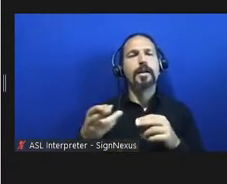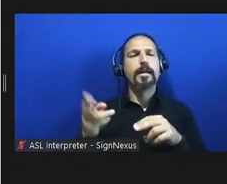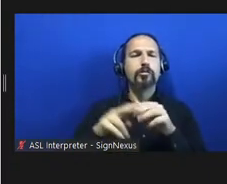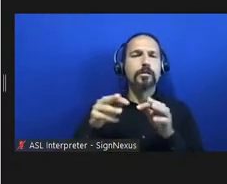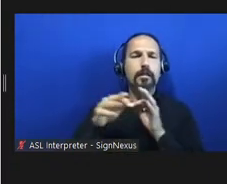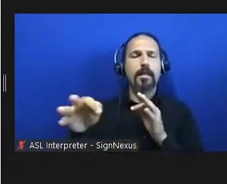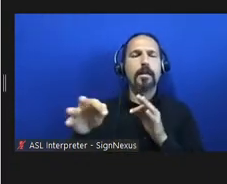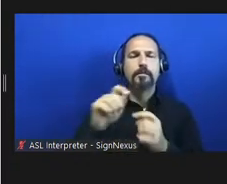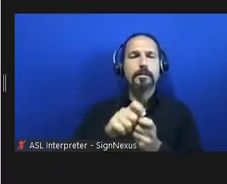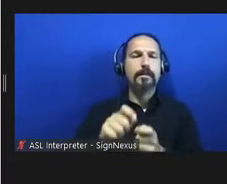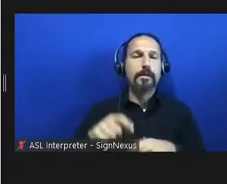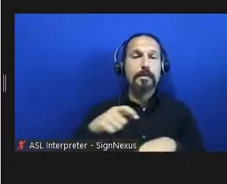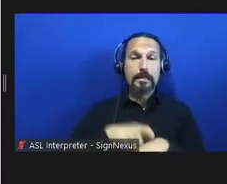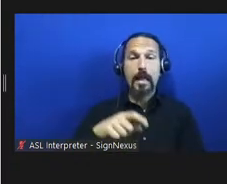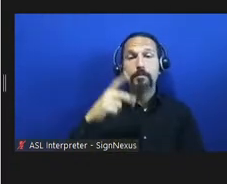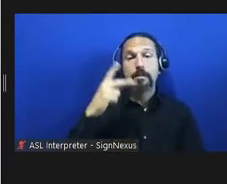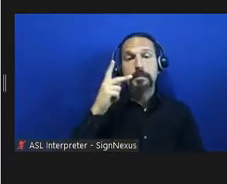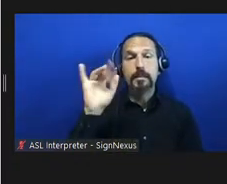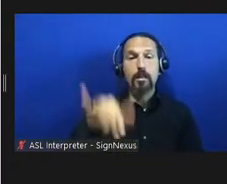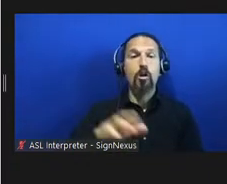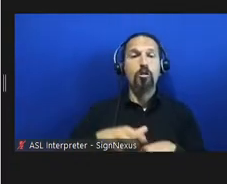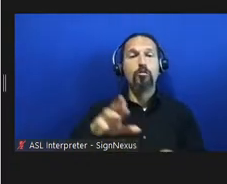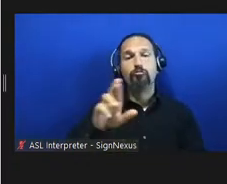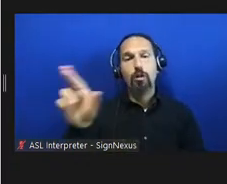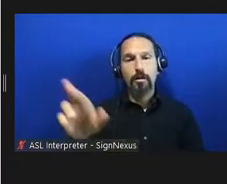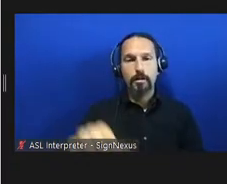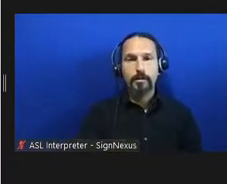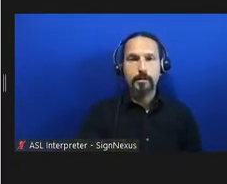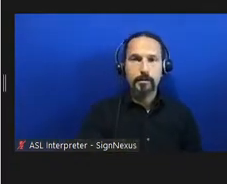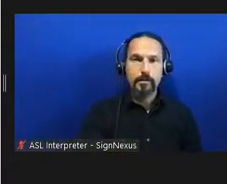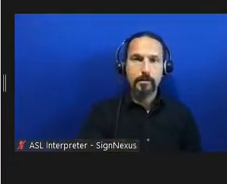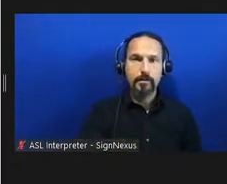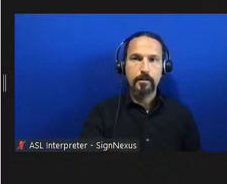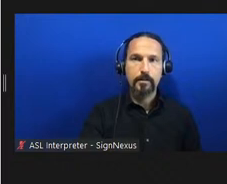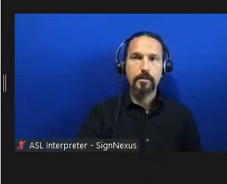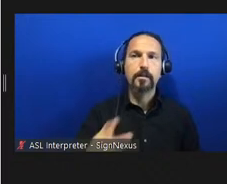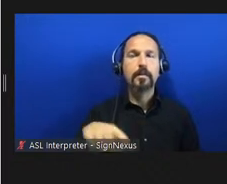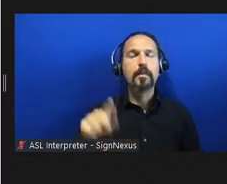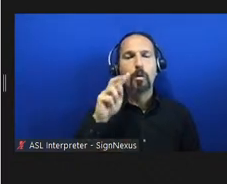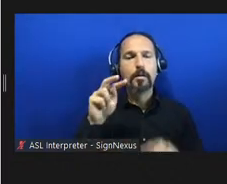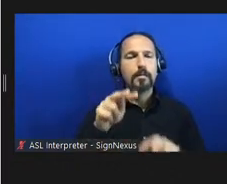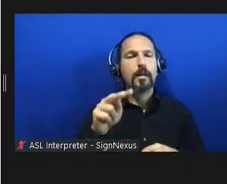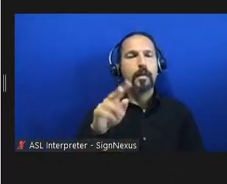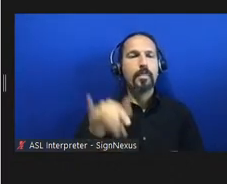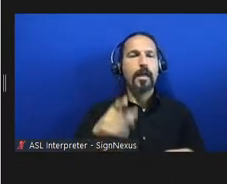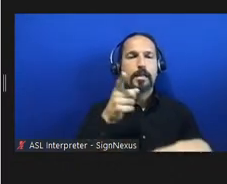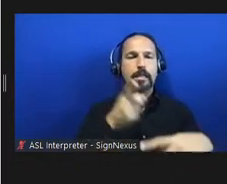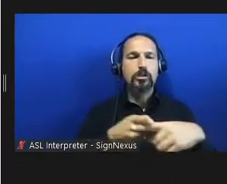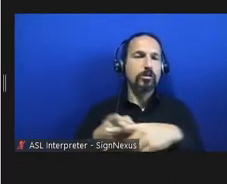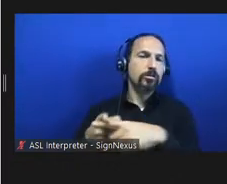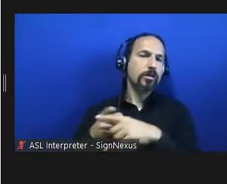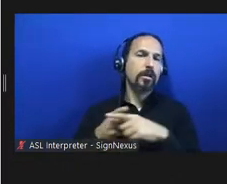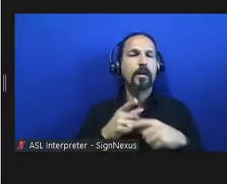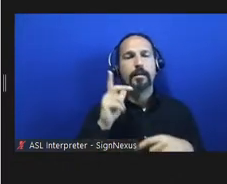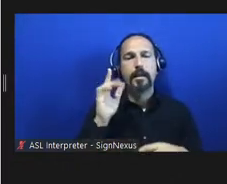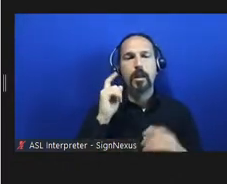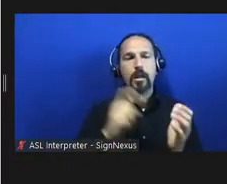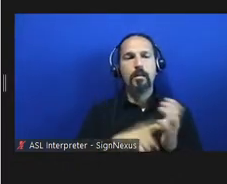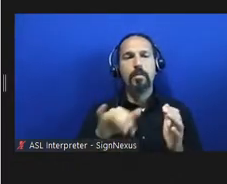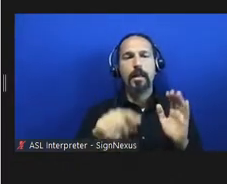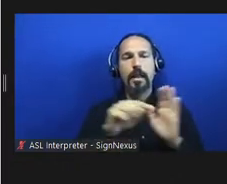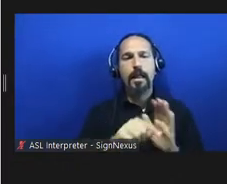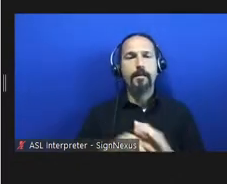times and you can see them here on the right project sponsors will monitor those intersections where adverse effects are identified